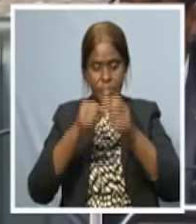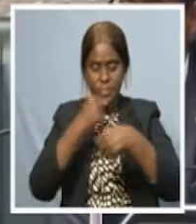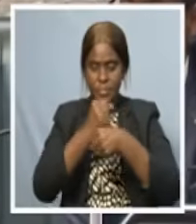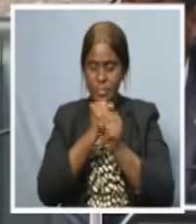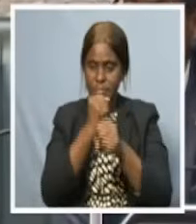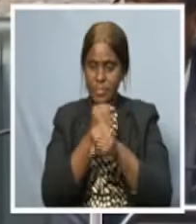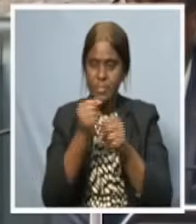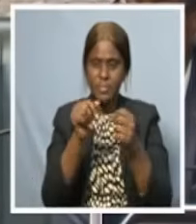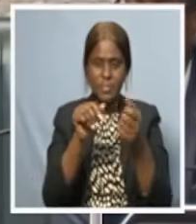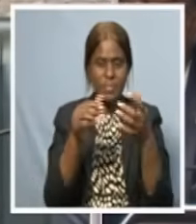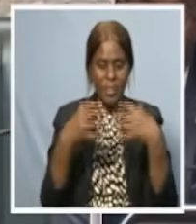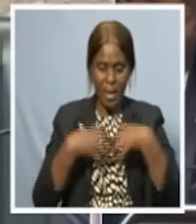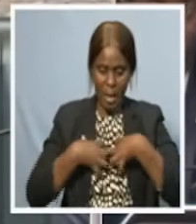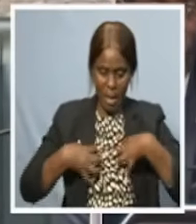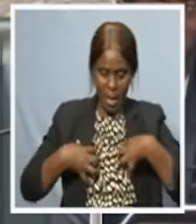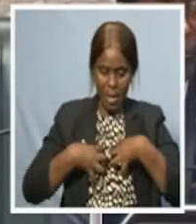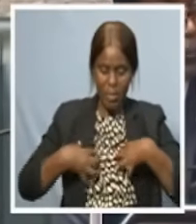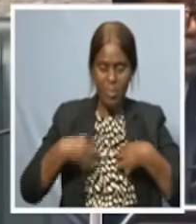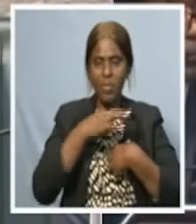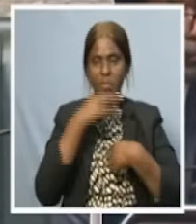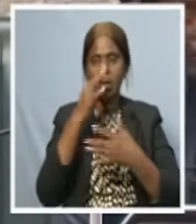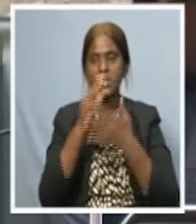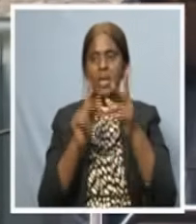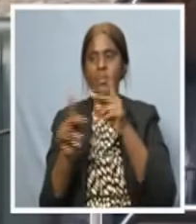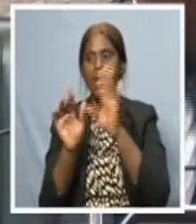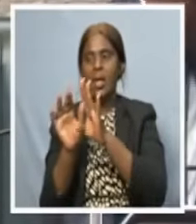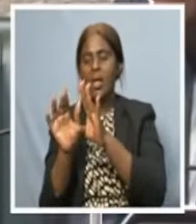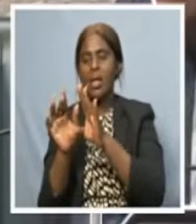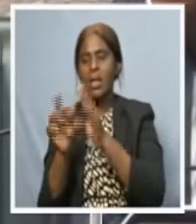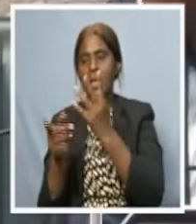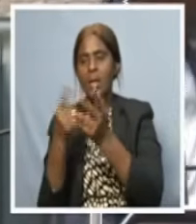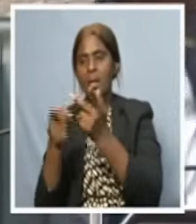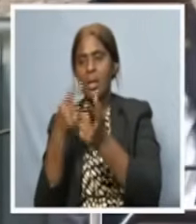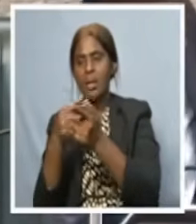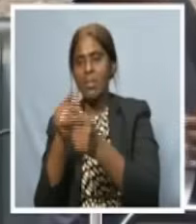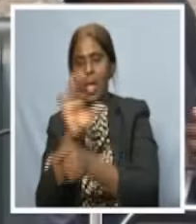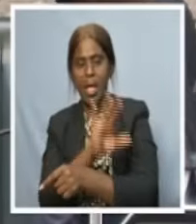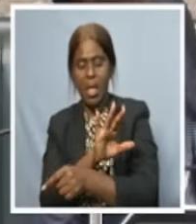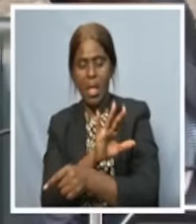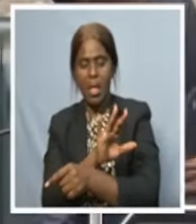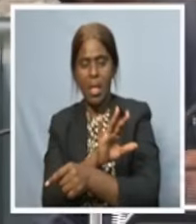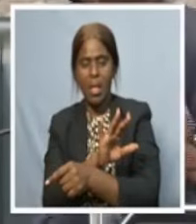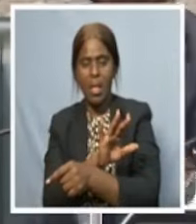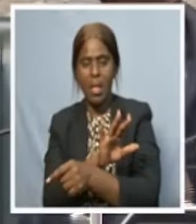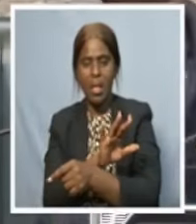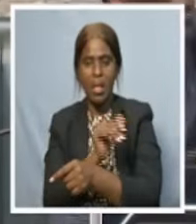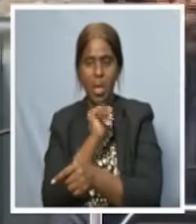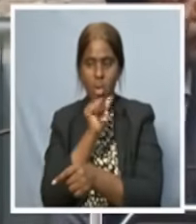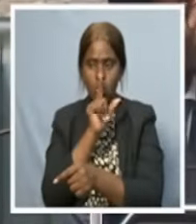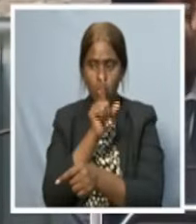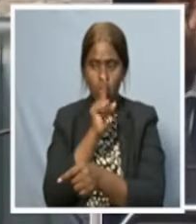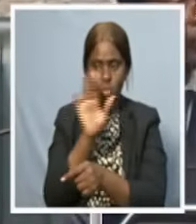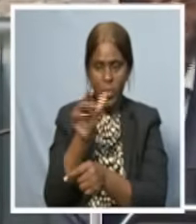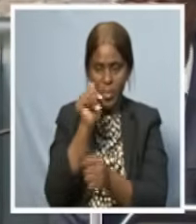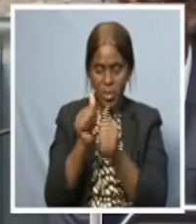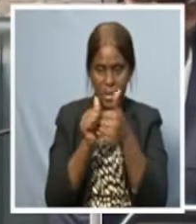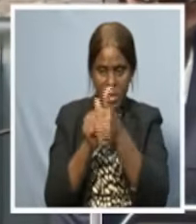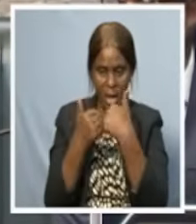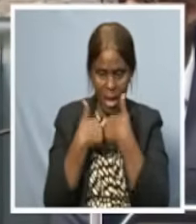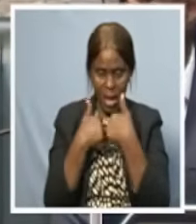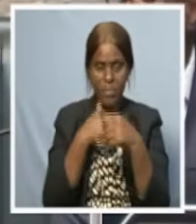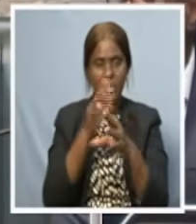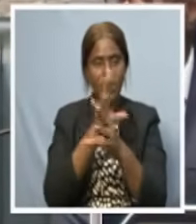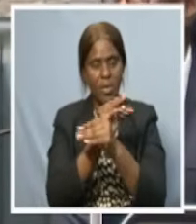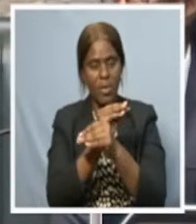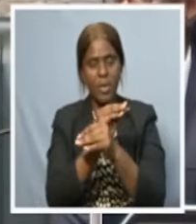creating a bit of animal farm where we find that some people are counted as present when in actual sense, because they are